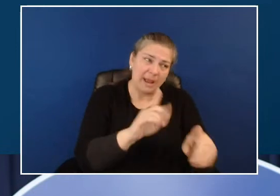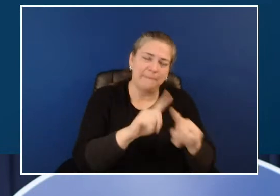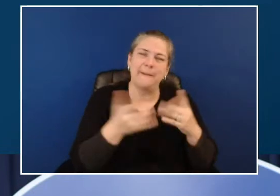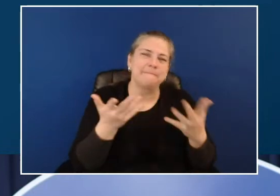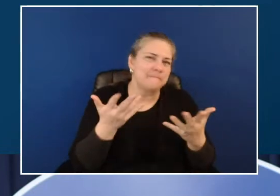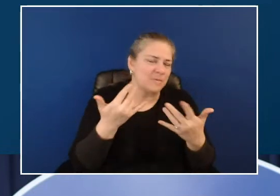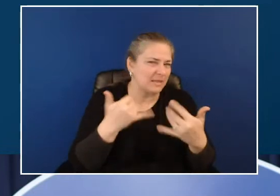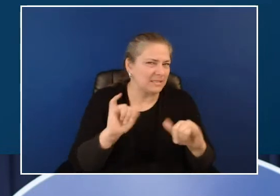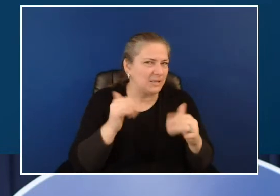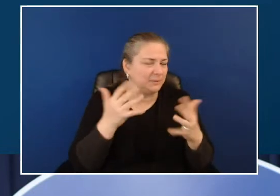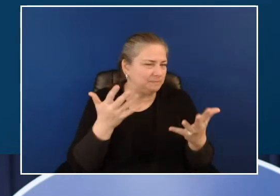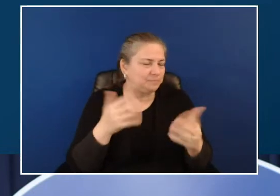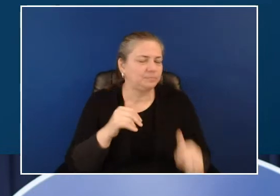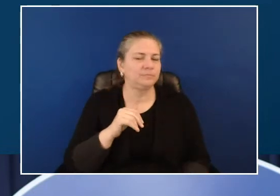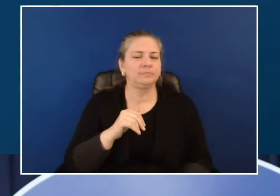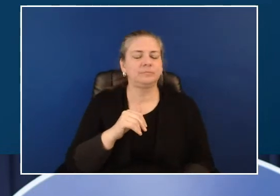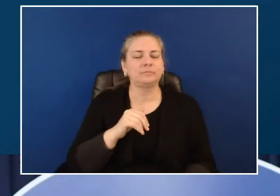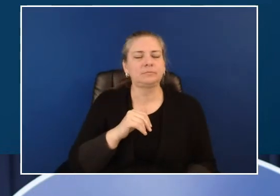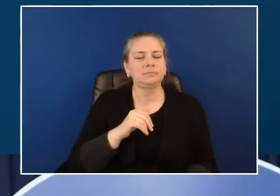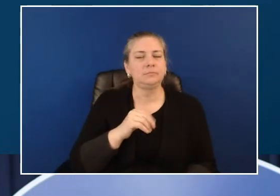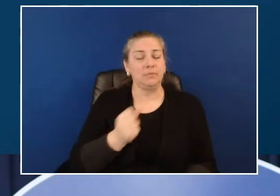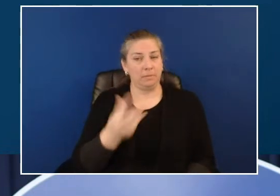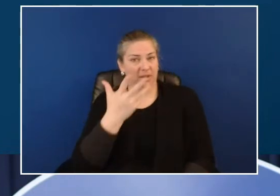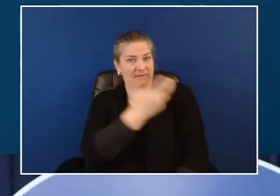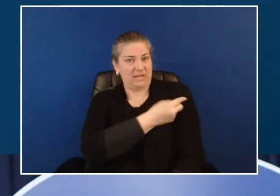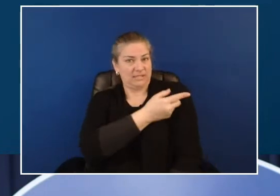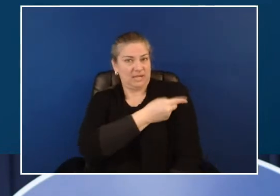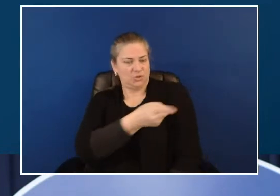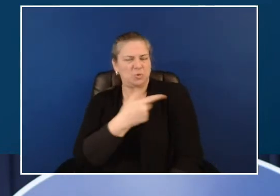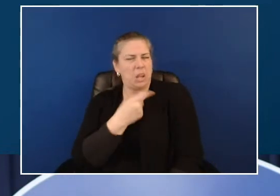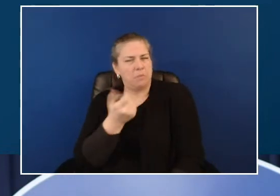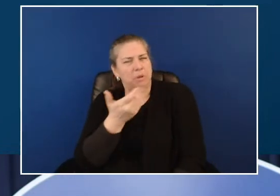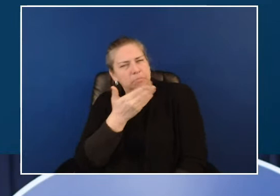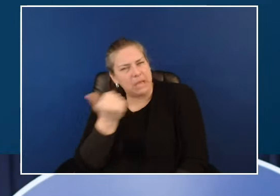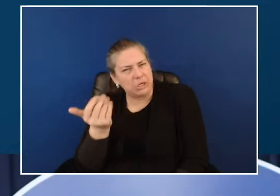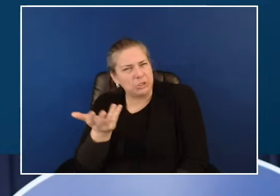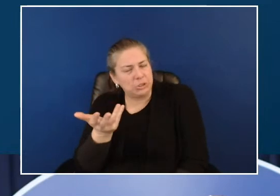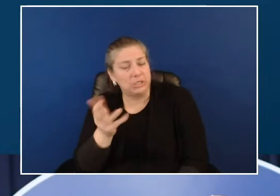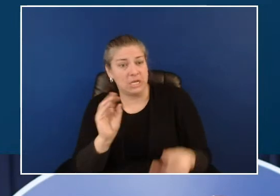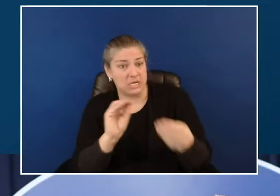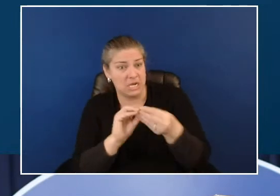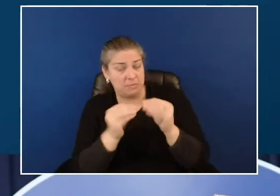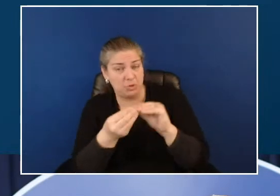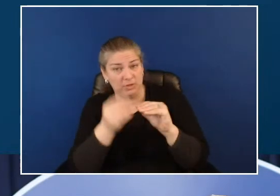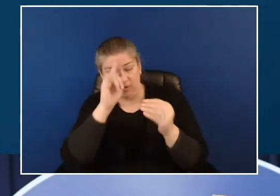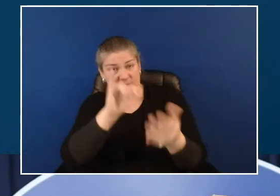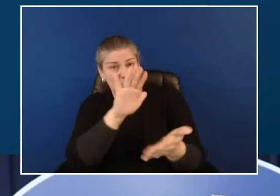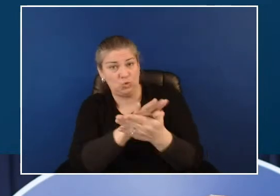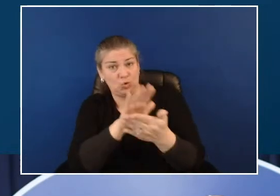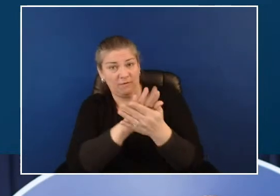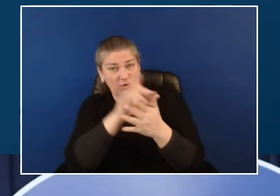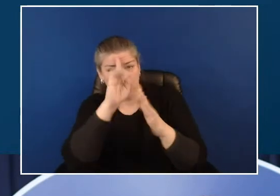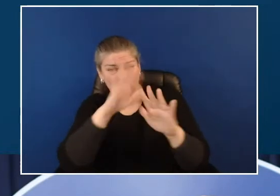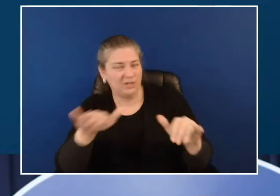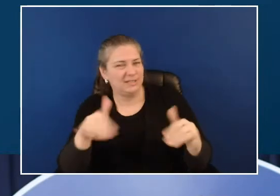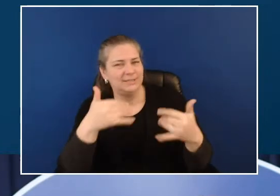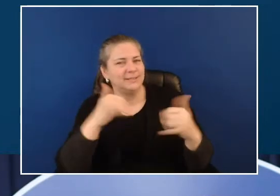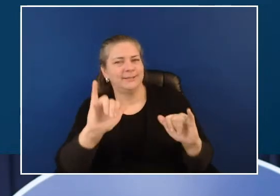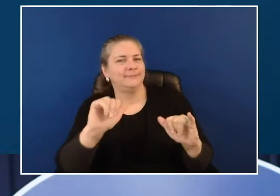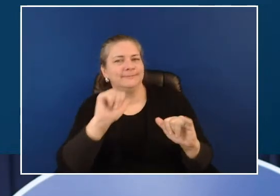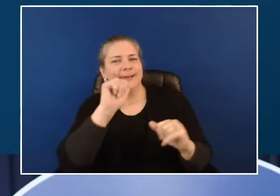Level of vaccinations, we're doing a little bit better, but the numbers on those school-age kids aren't moving nearly as much as they